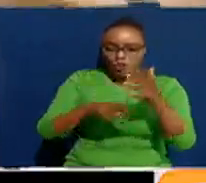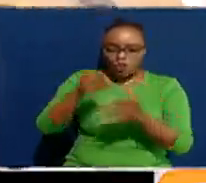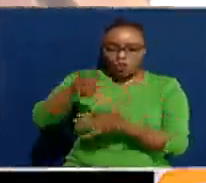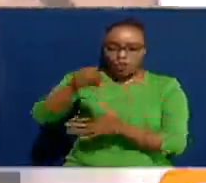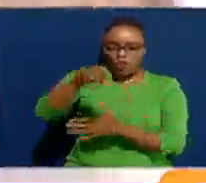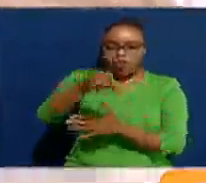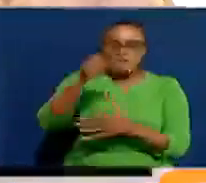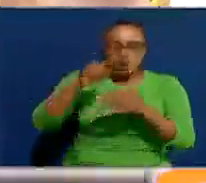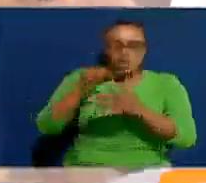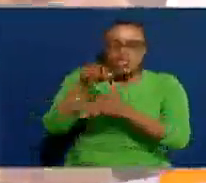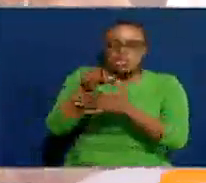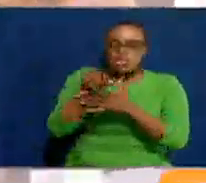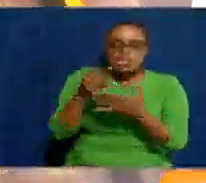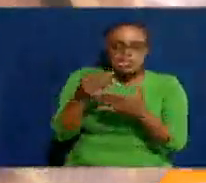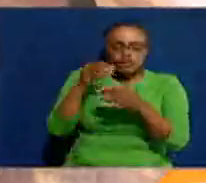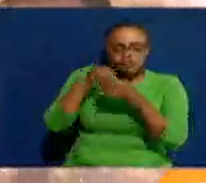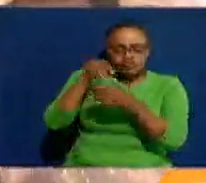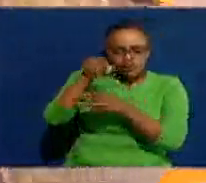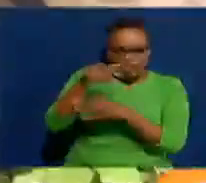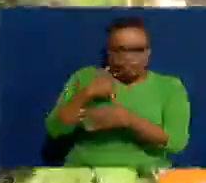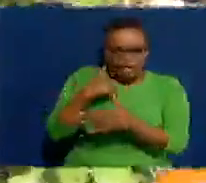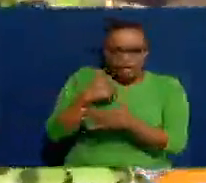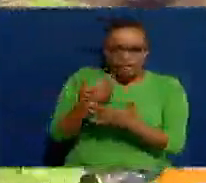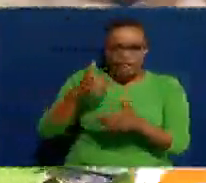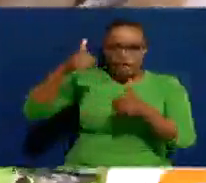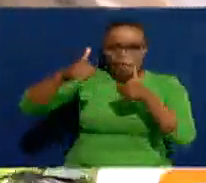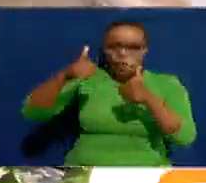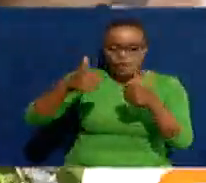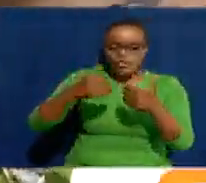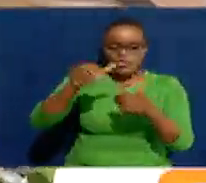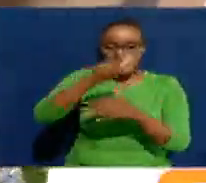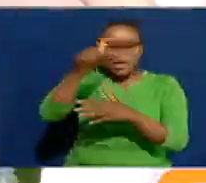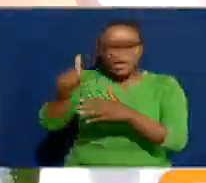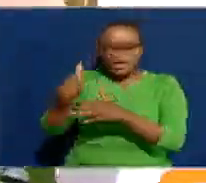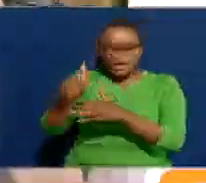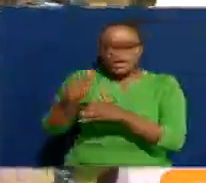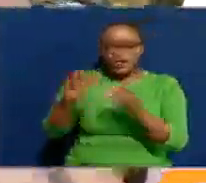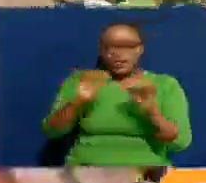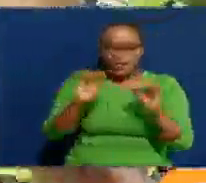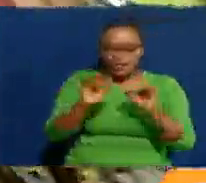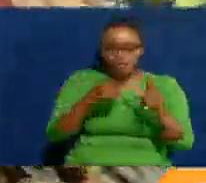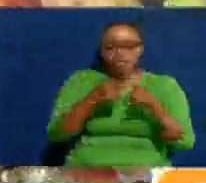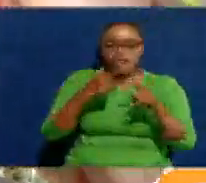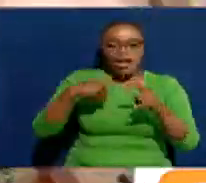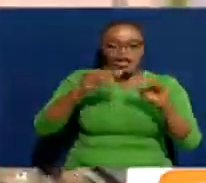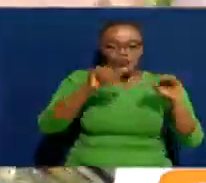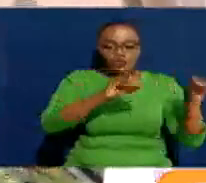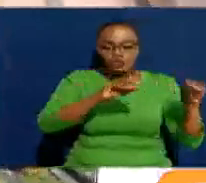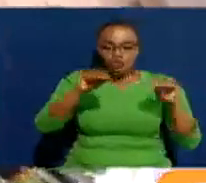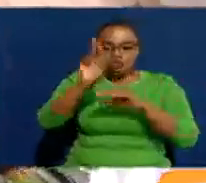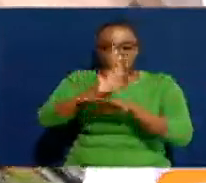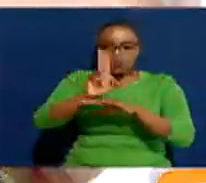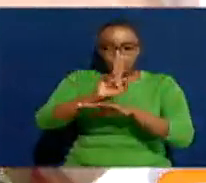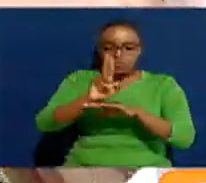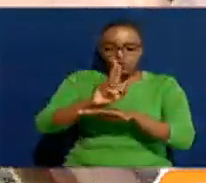into what is it that is in this cowpea that is not in this other cowpea. And we were able to transfer that using